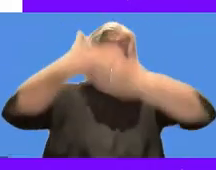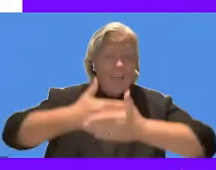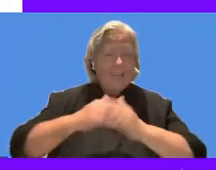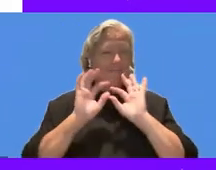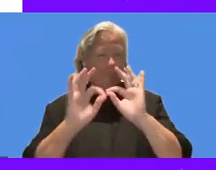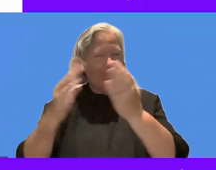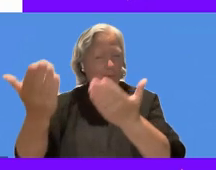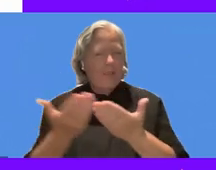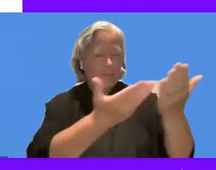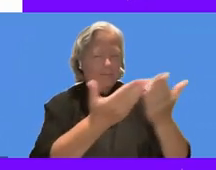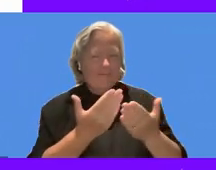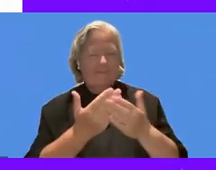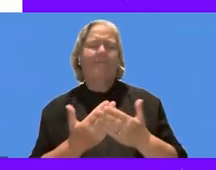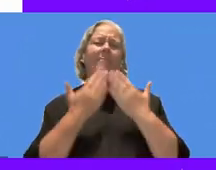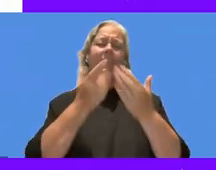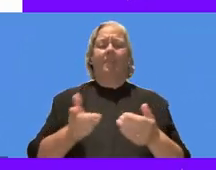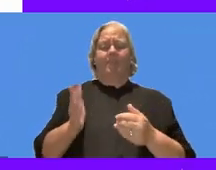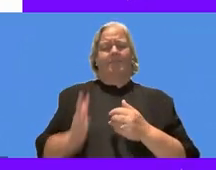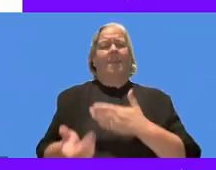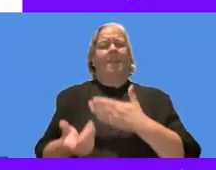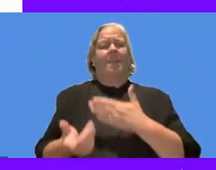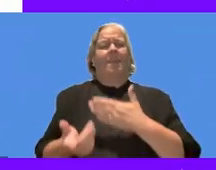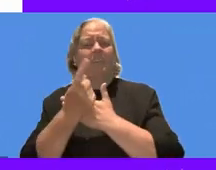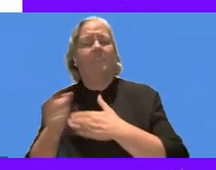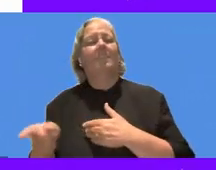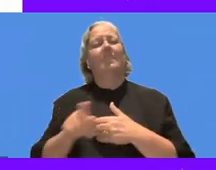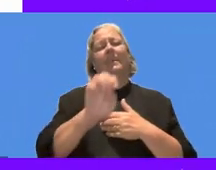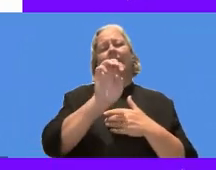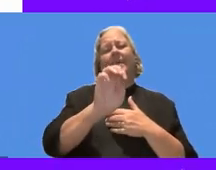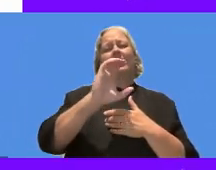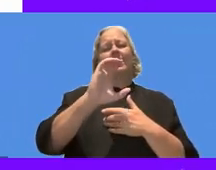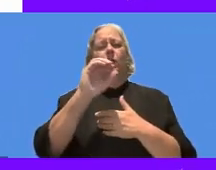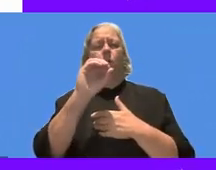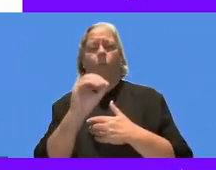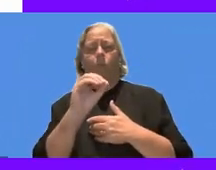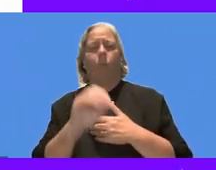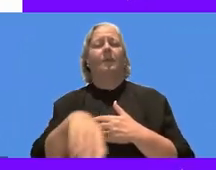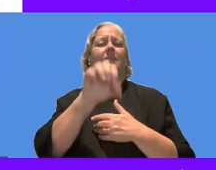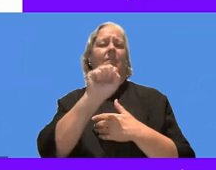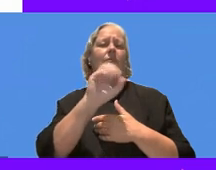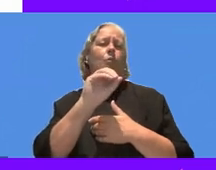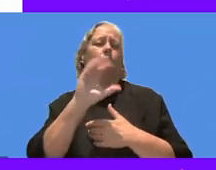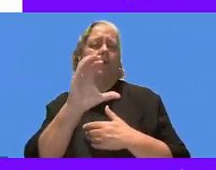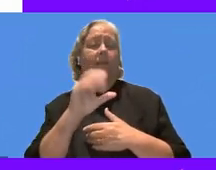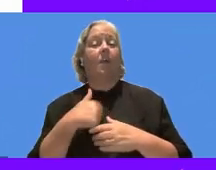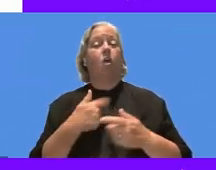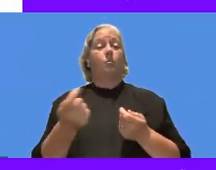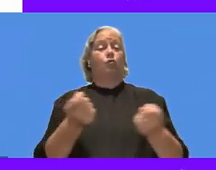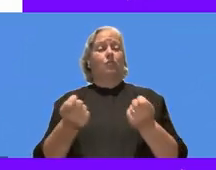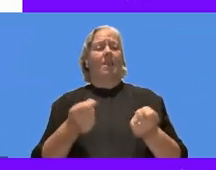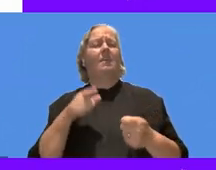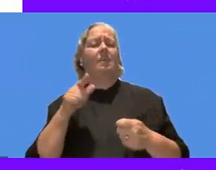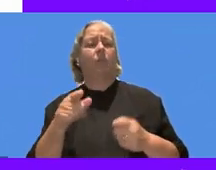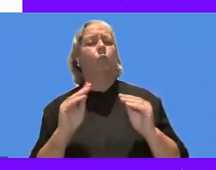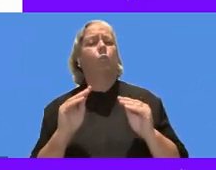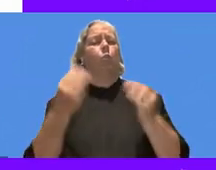side event on the silence of the ECOSOC Youth Forum. As Lucy mentioned, yes, my name is David Imbalgo. I am the chair of the Adolescents and Youth Constituency of